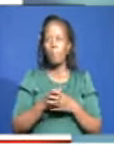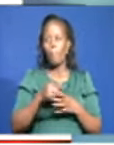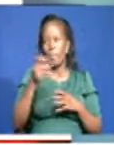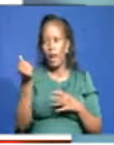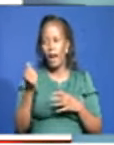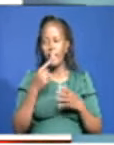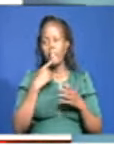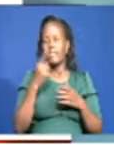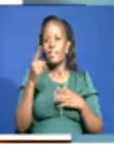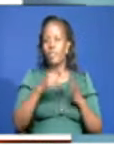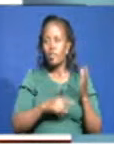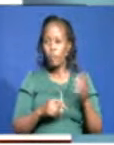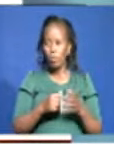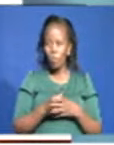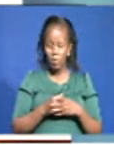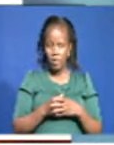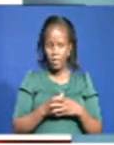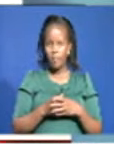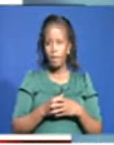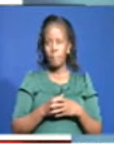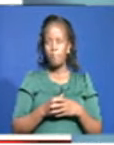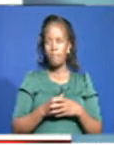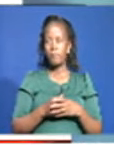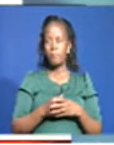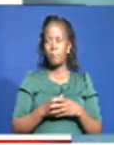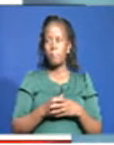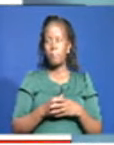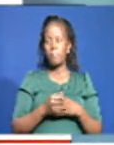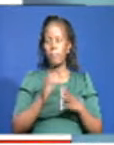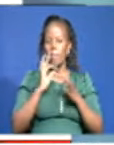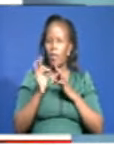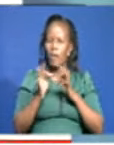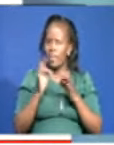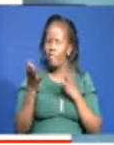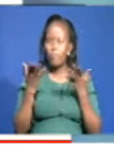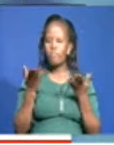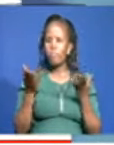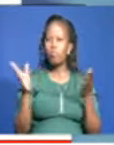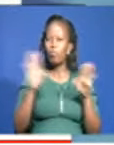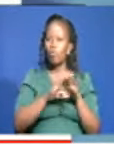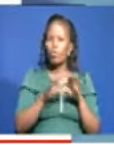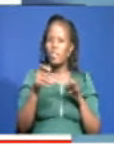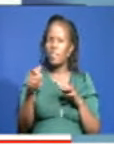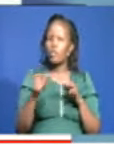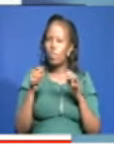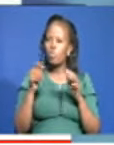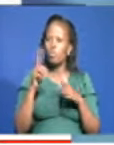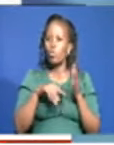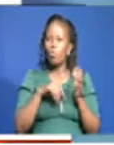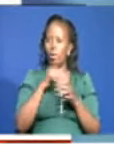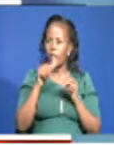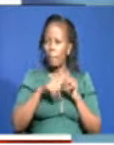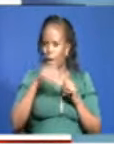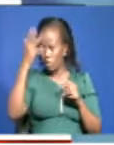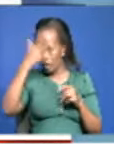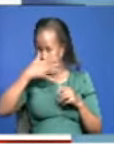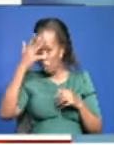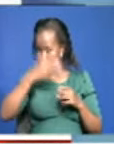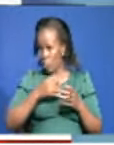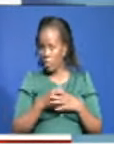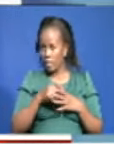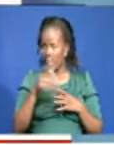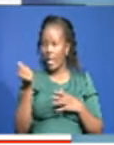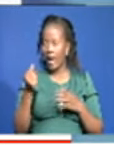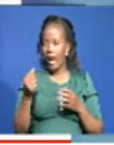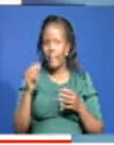doors, Kisika without hesitation asked, What about its windows? Veteran tweeted, Are they selling their cutlery